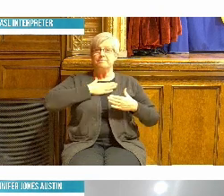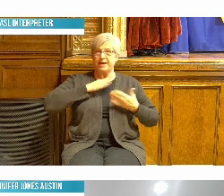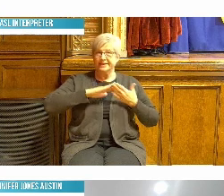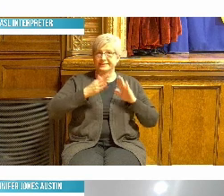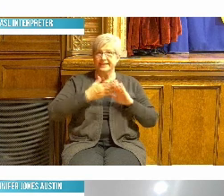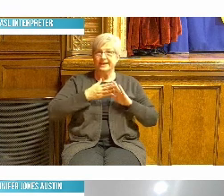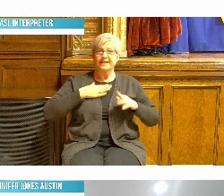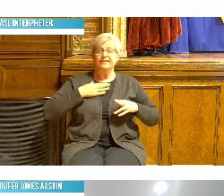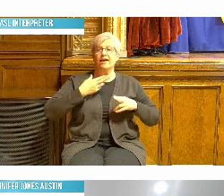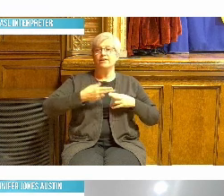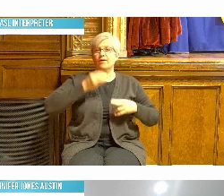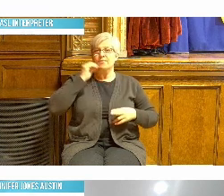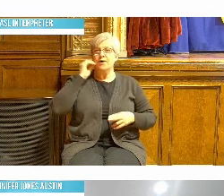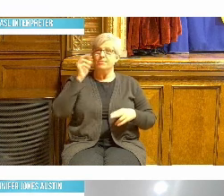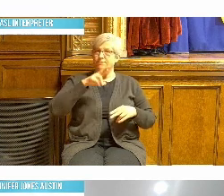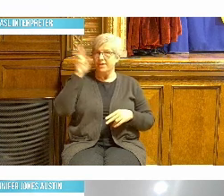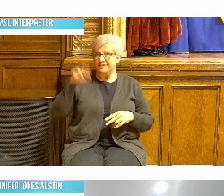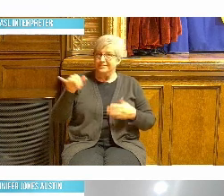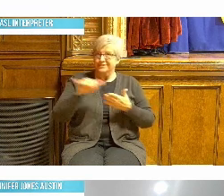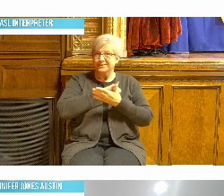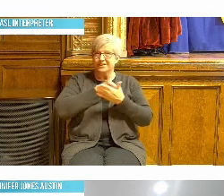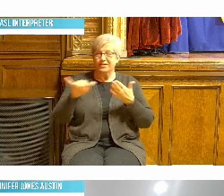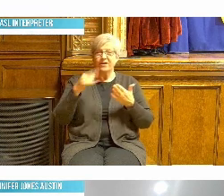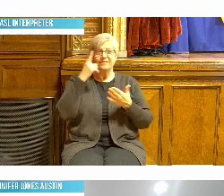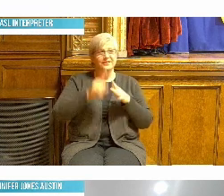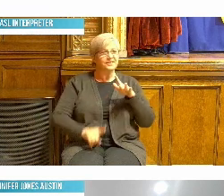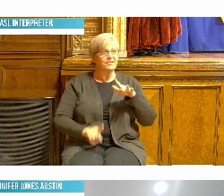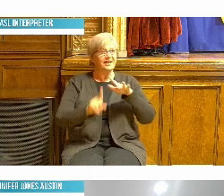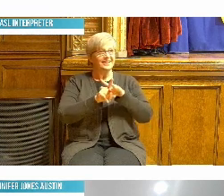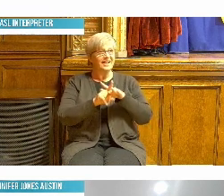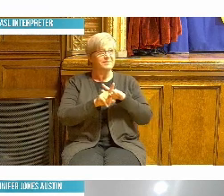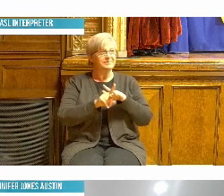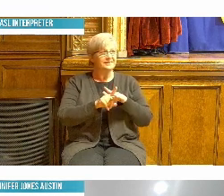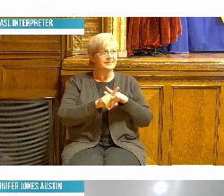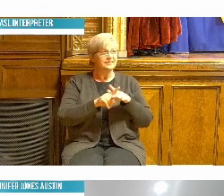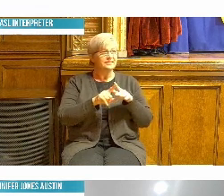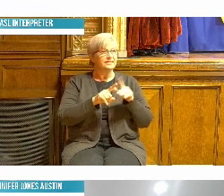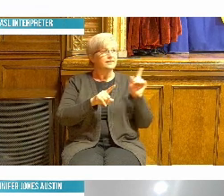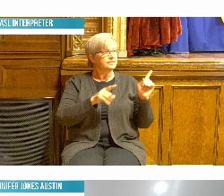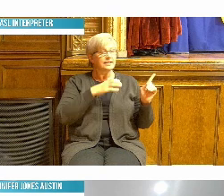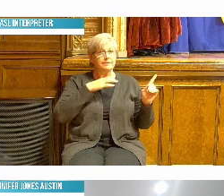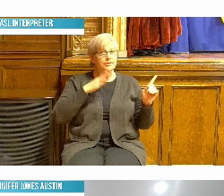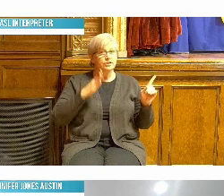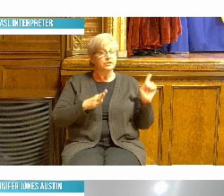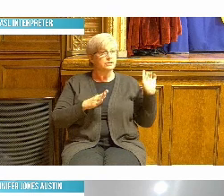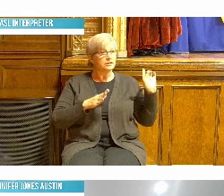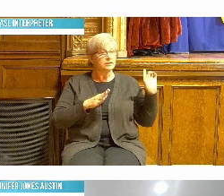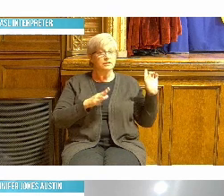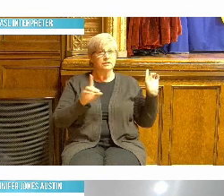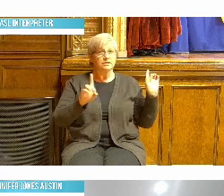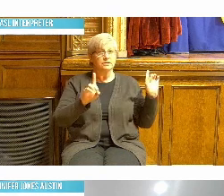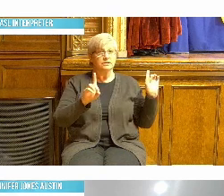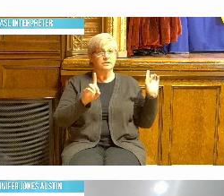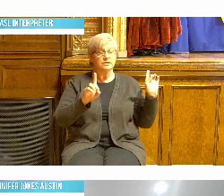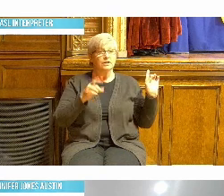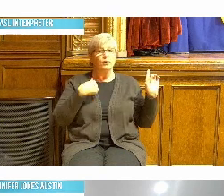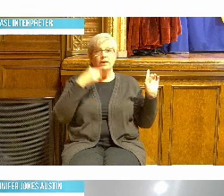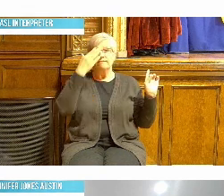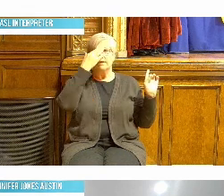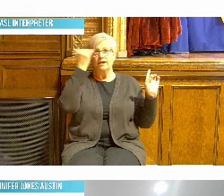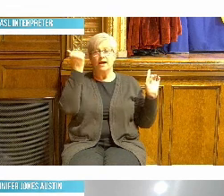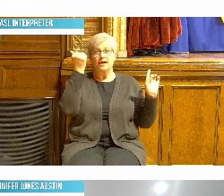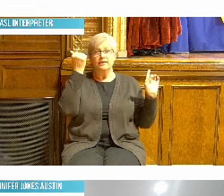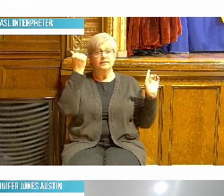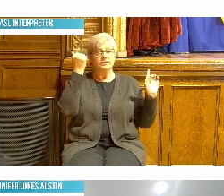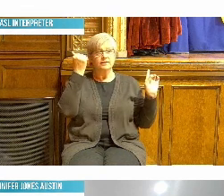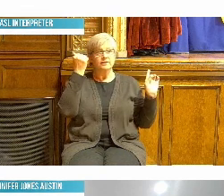I call home, Rochester, New York, for showing up. Commissioner, And, we forgot